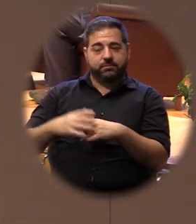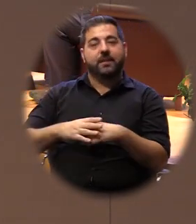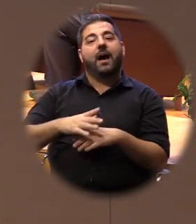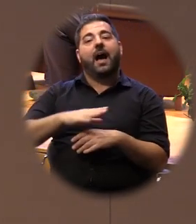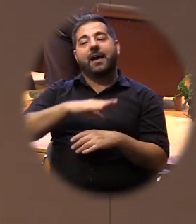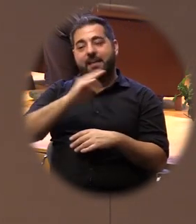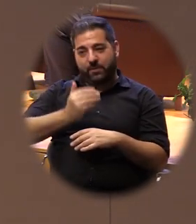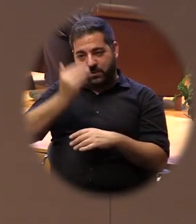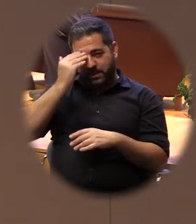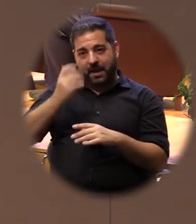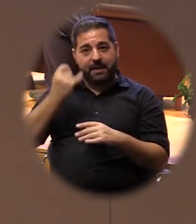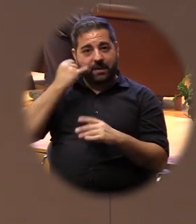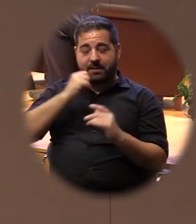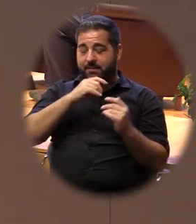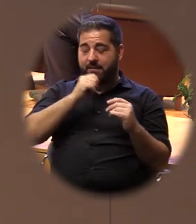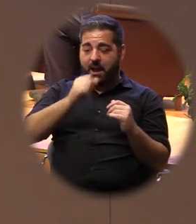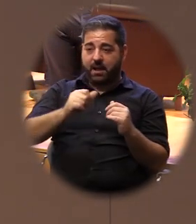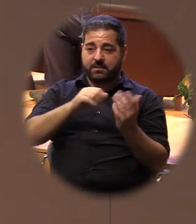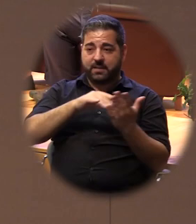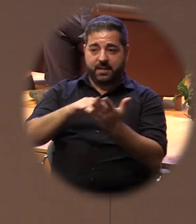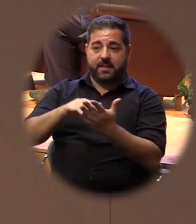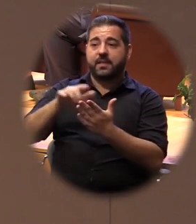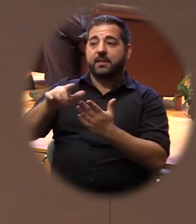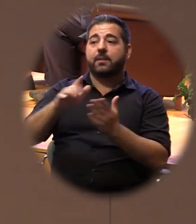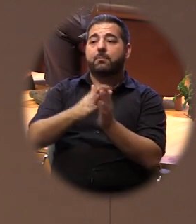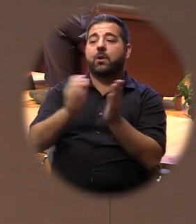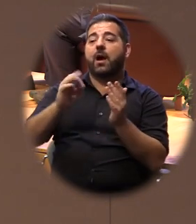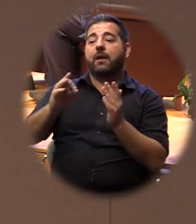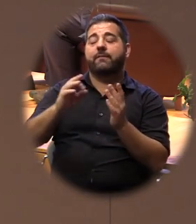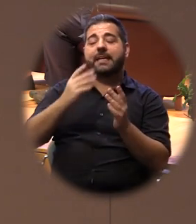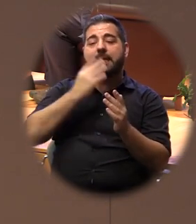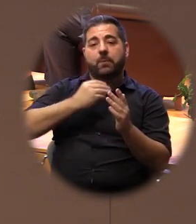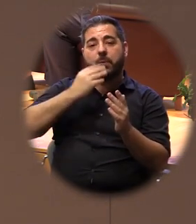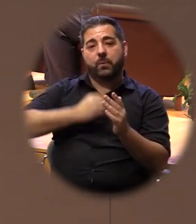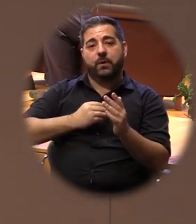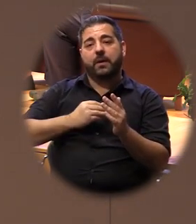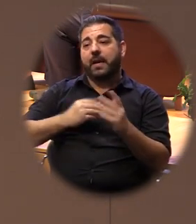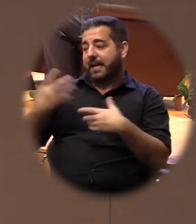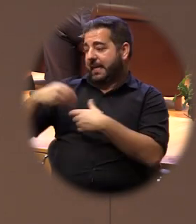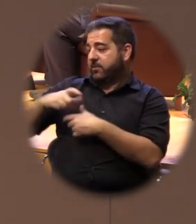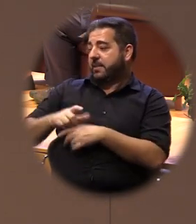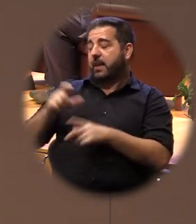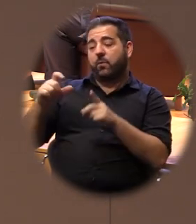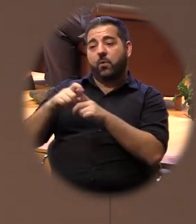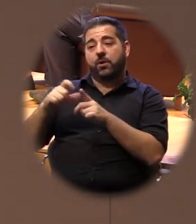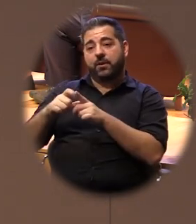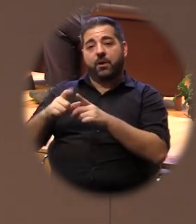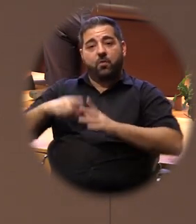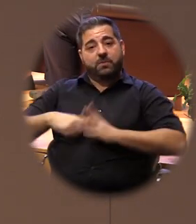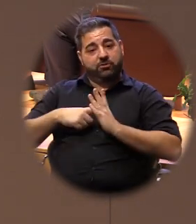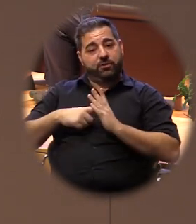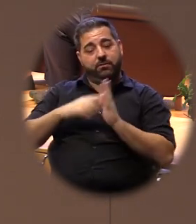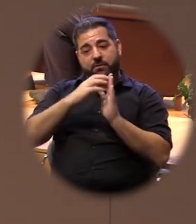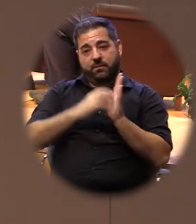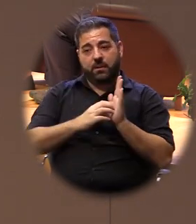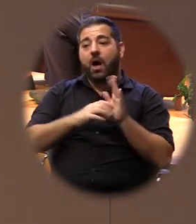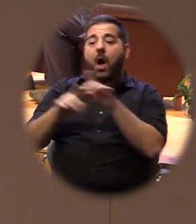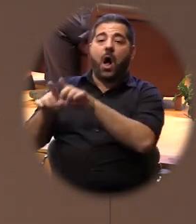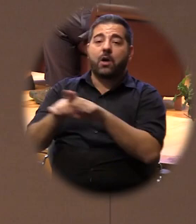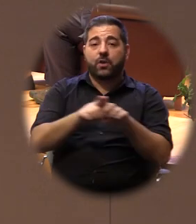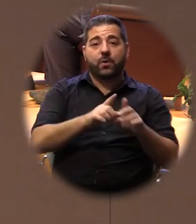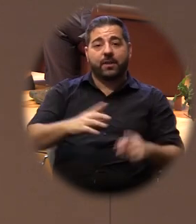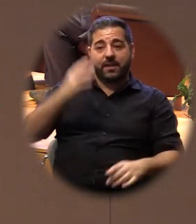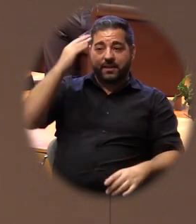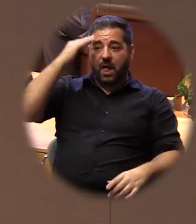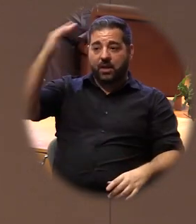known if I had not begun to study biblical Hebrew and to be able to engage that text in its original. Similarly, in the archaeology world that some of